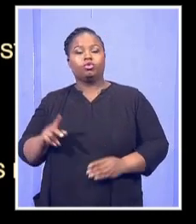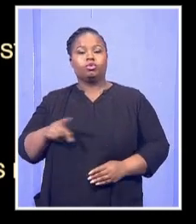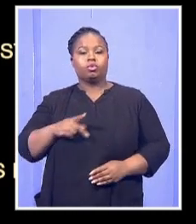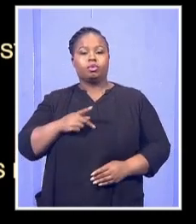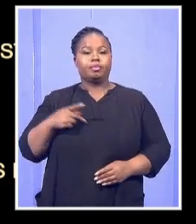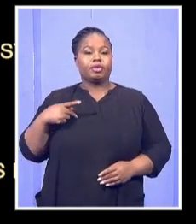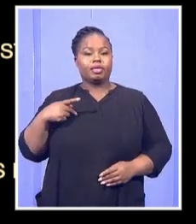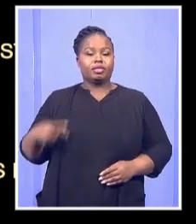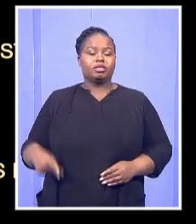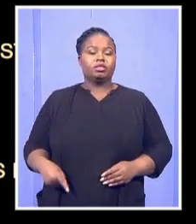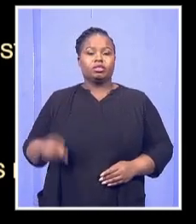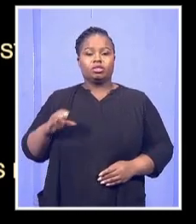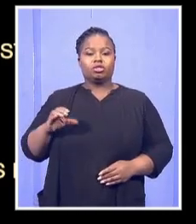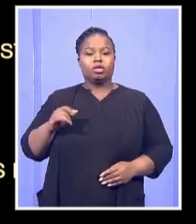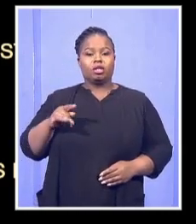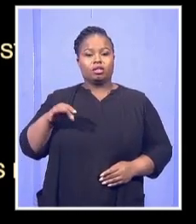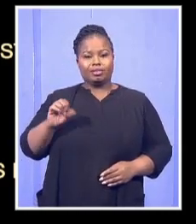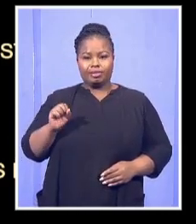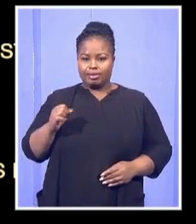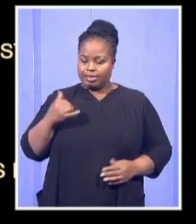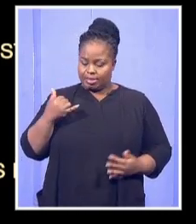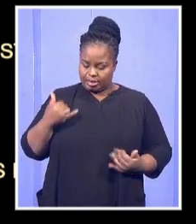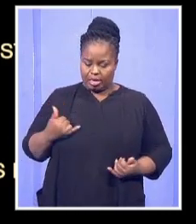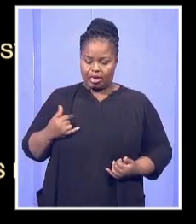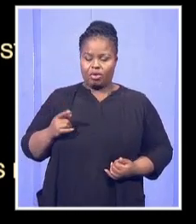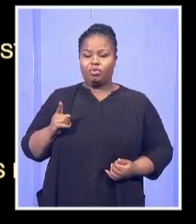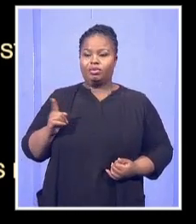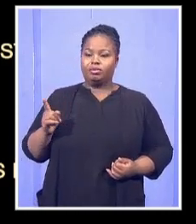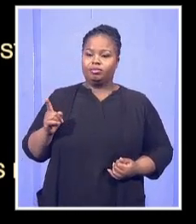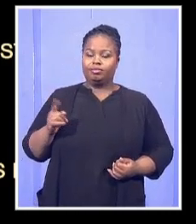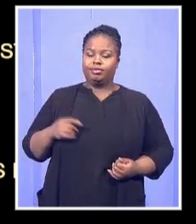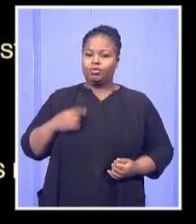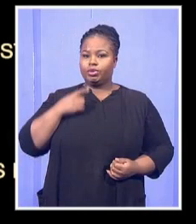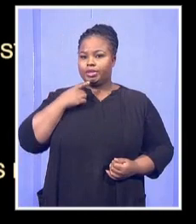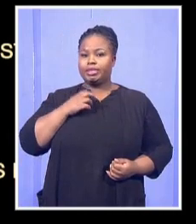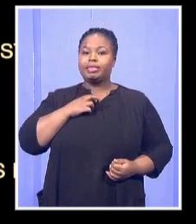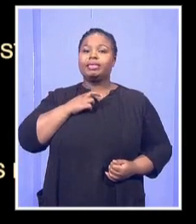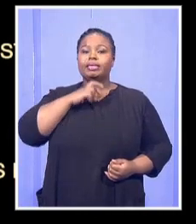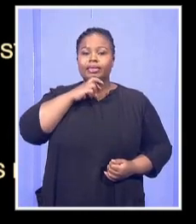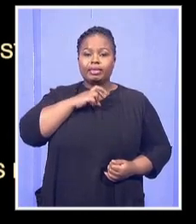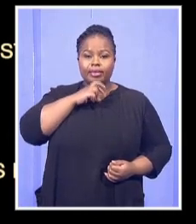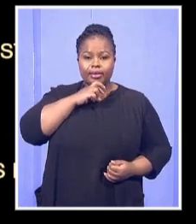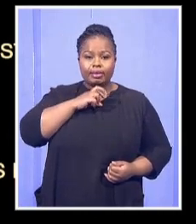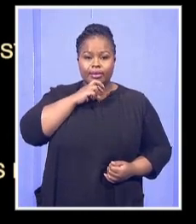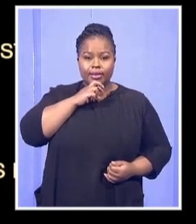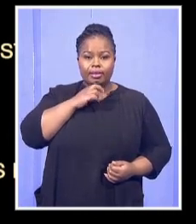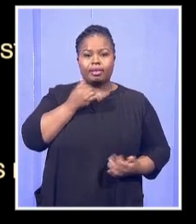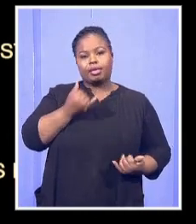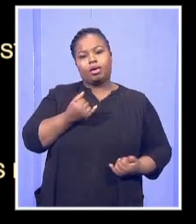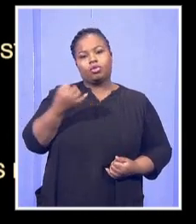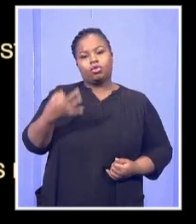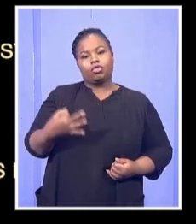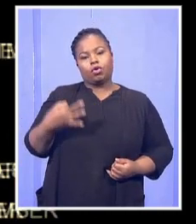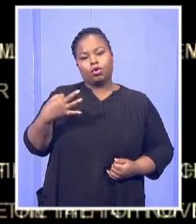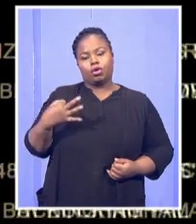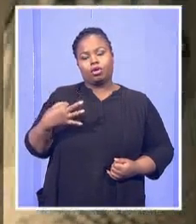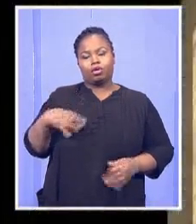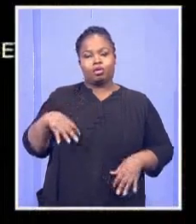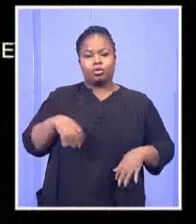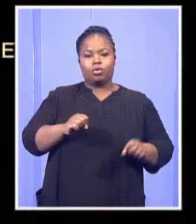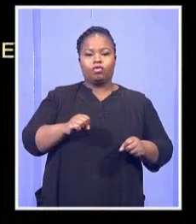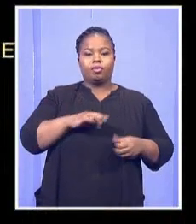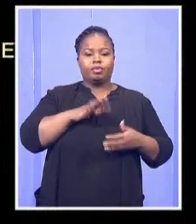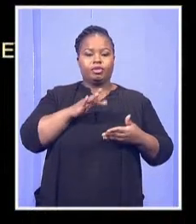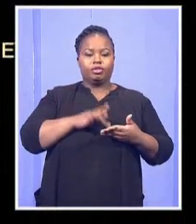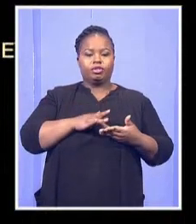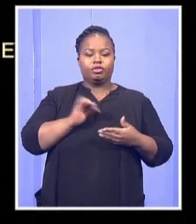at Buckingham Palace, who now we now address as King Charles III, automatically taking